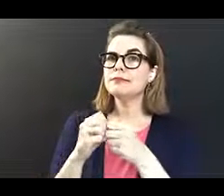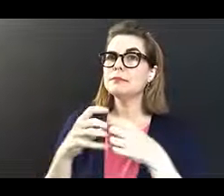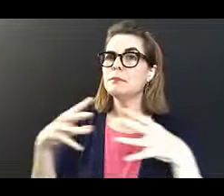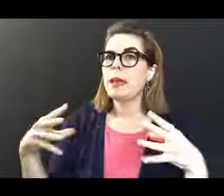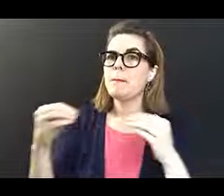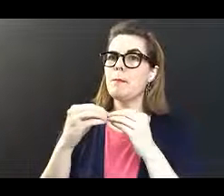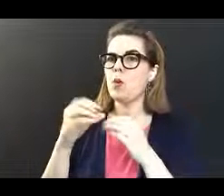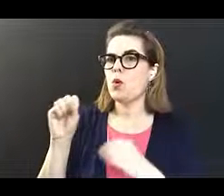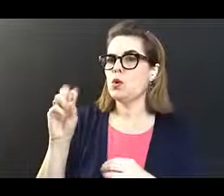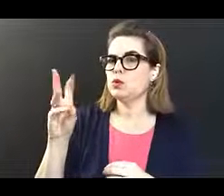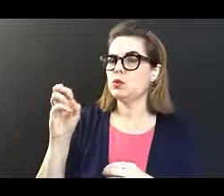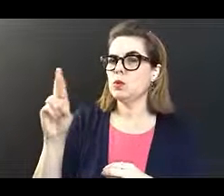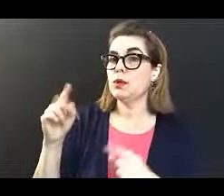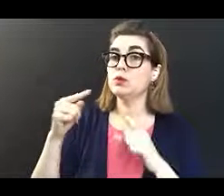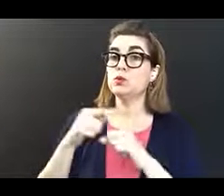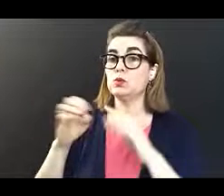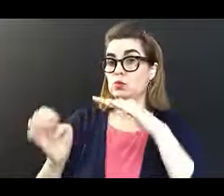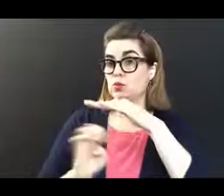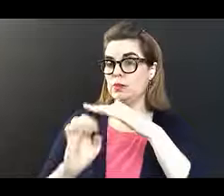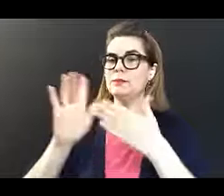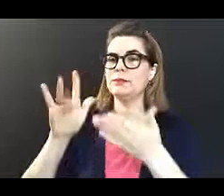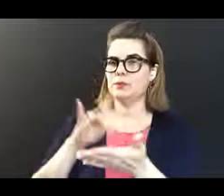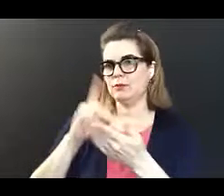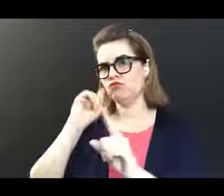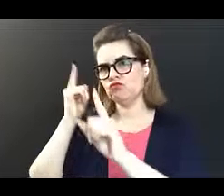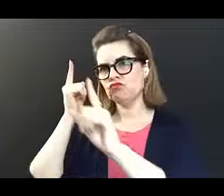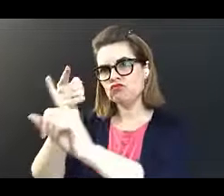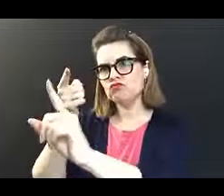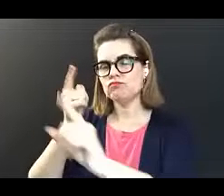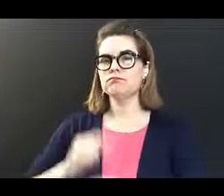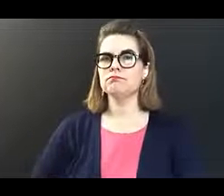SWARE committee into elementary and middle schools.